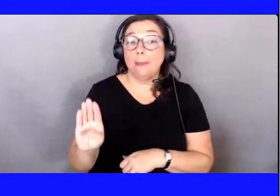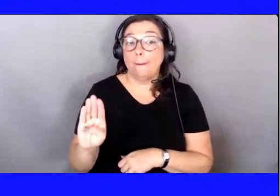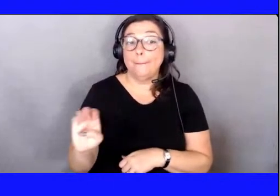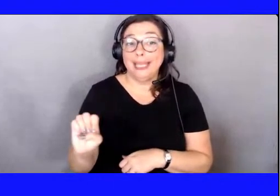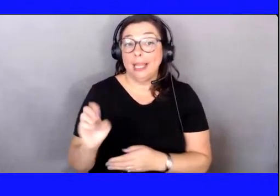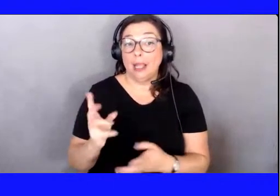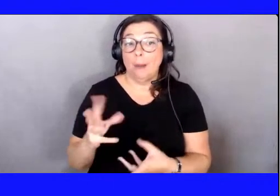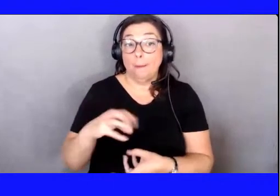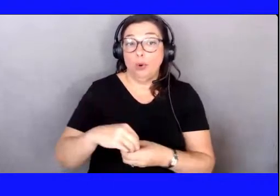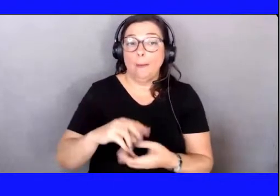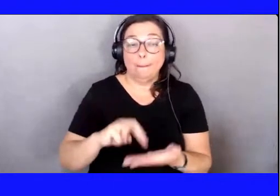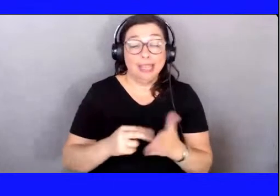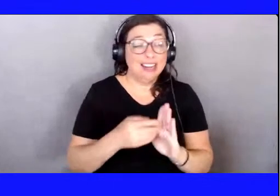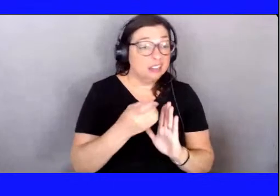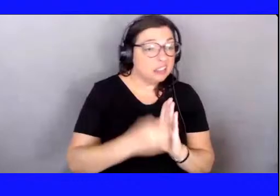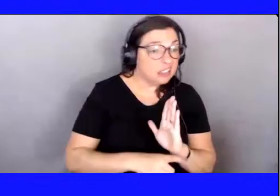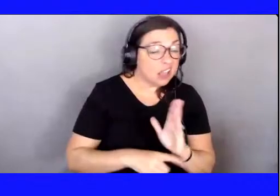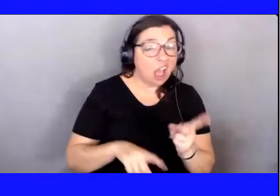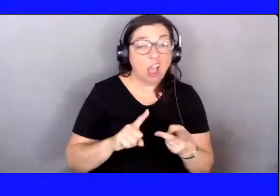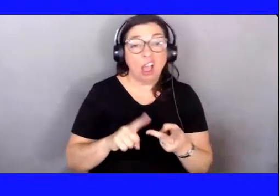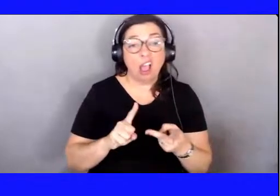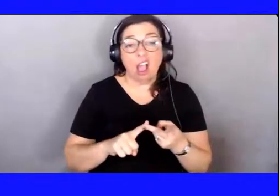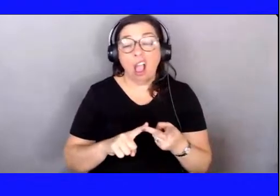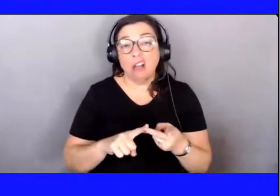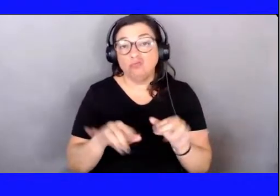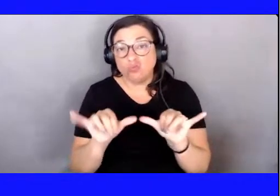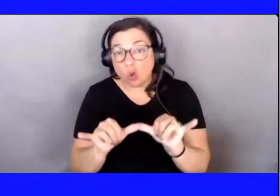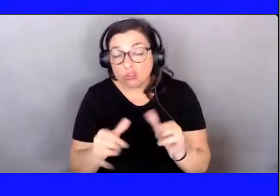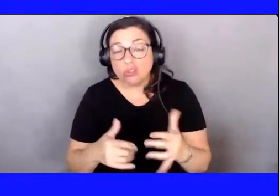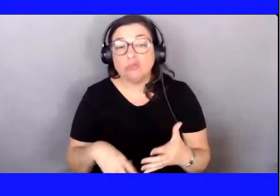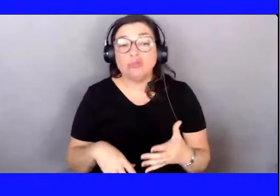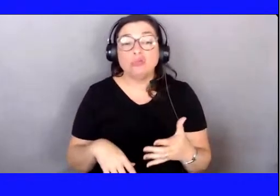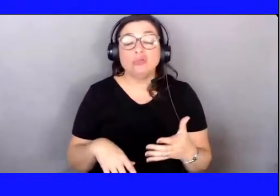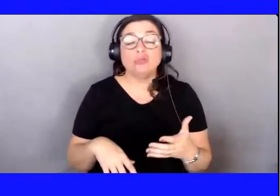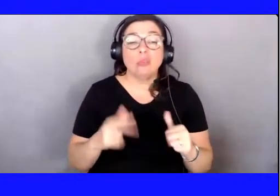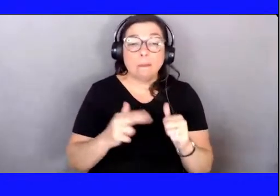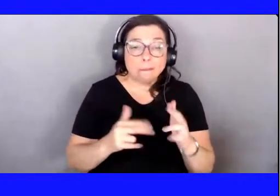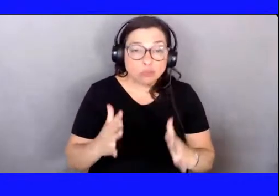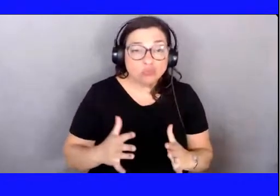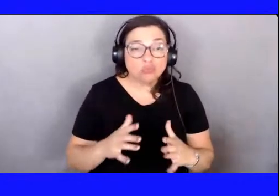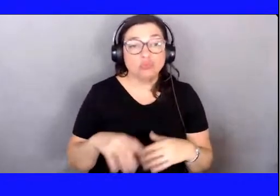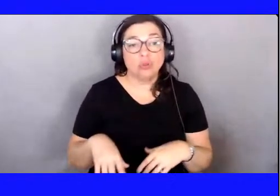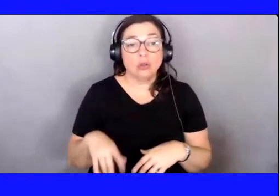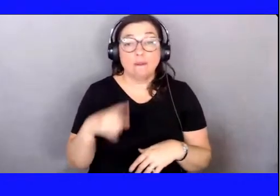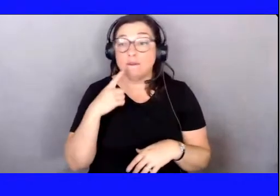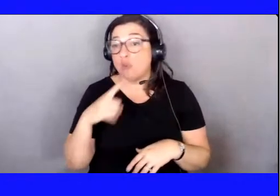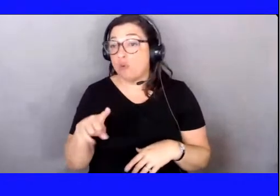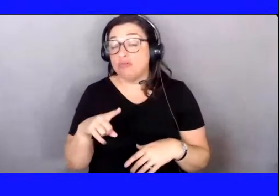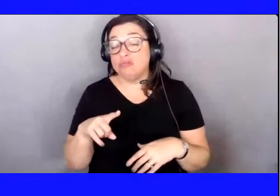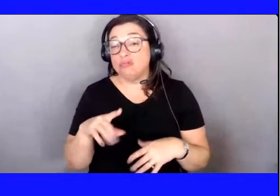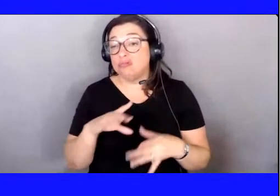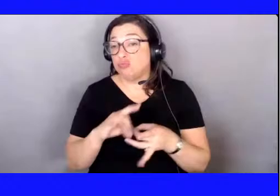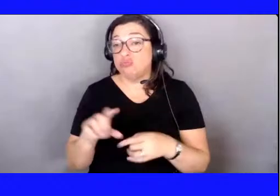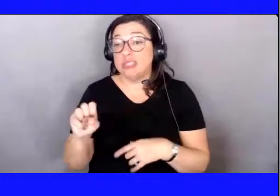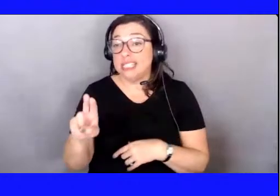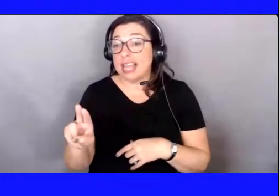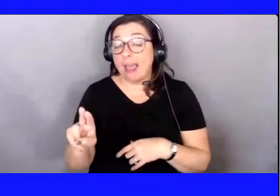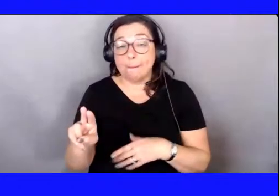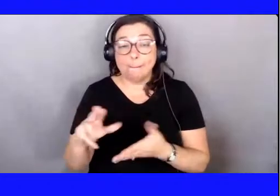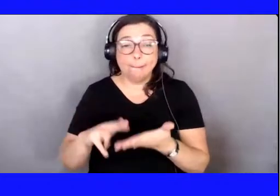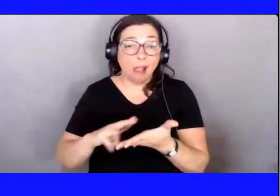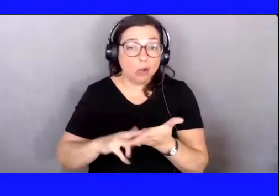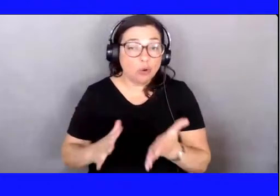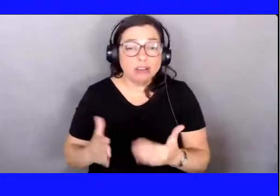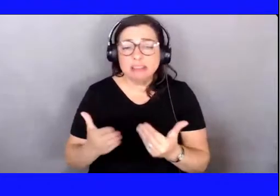from designers, architects, all the way to subcontractors. You know, whether you're a concrete